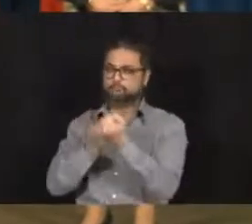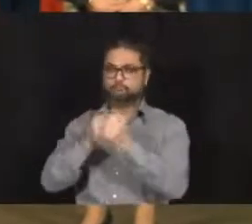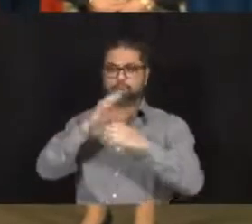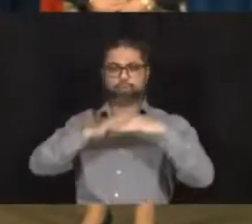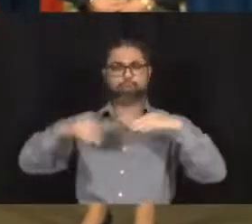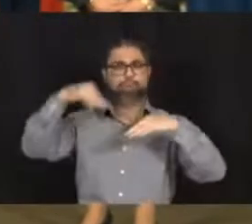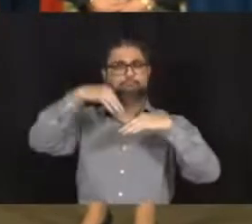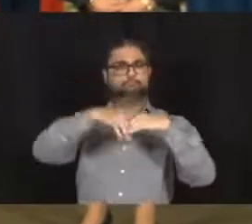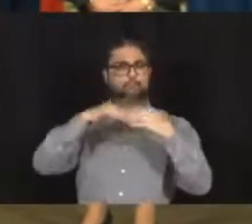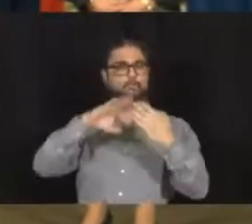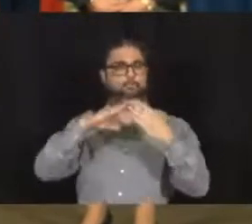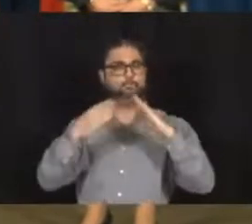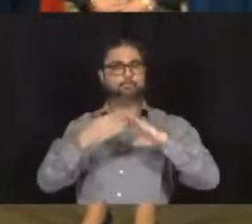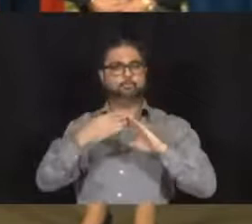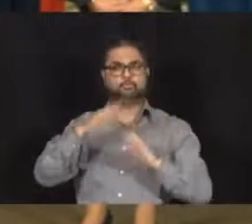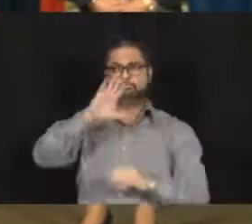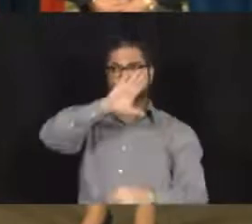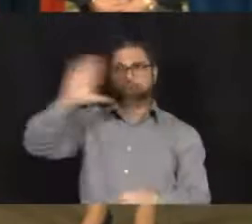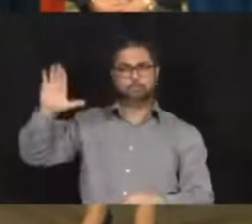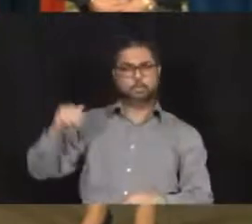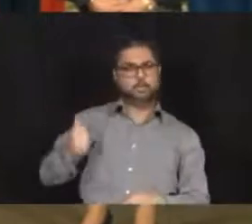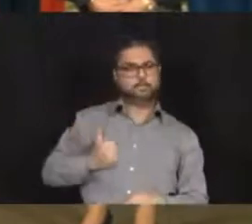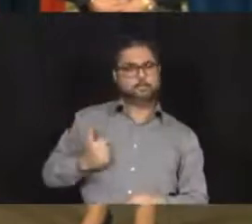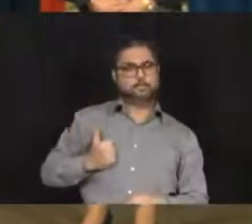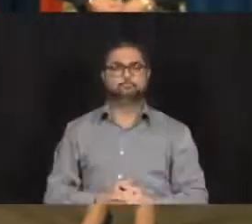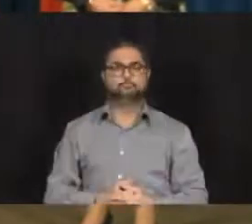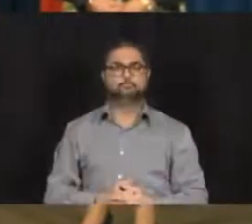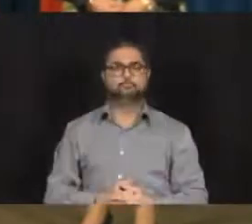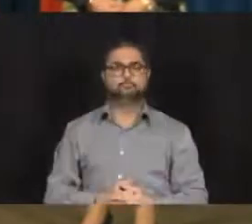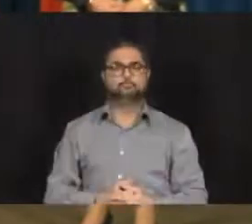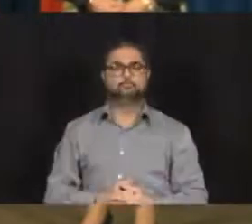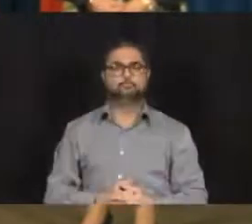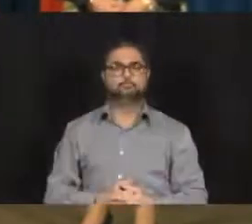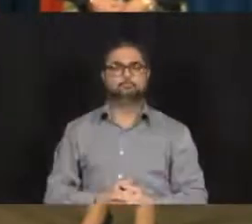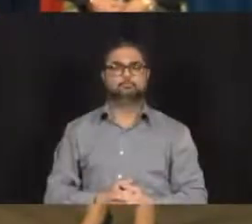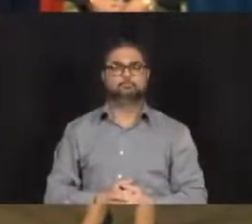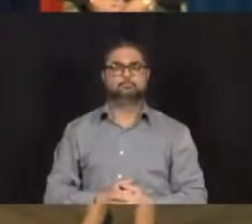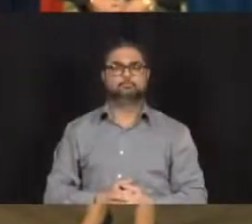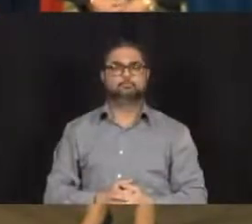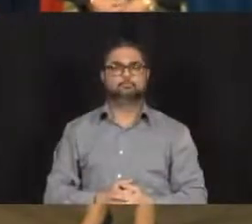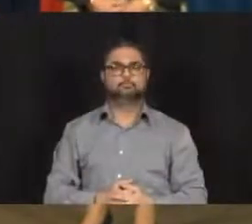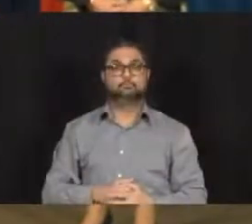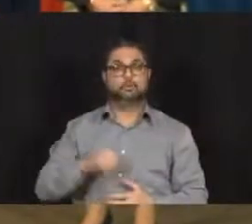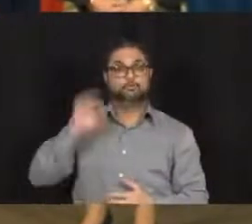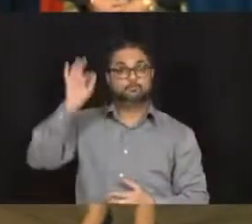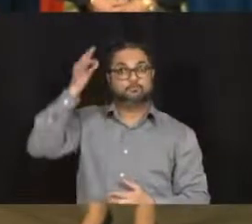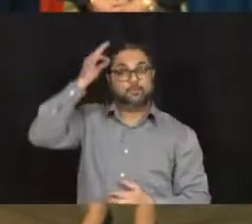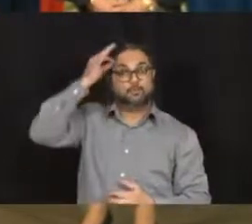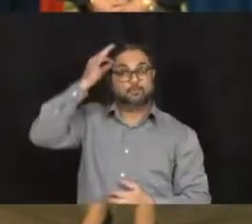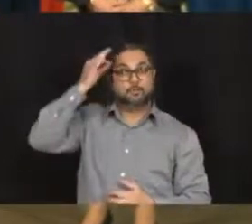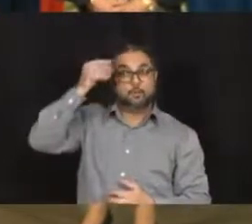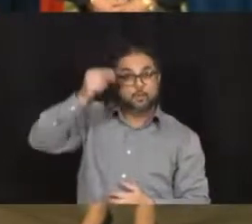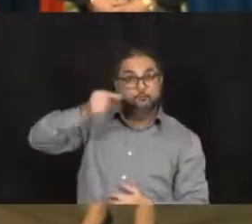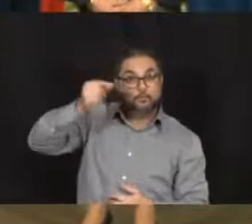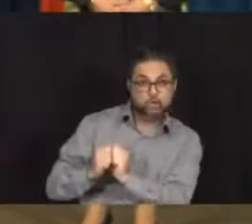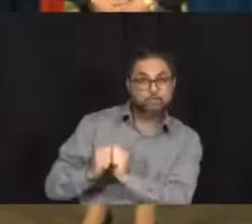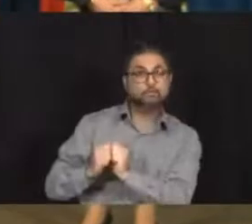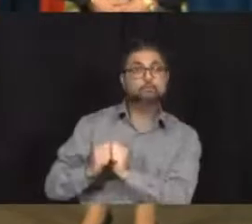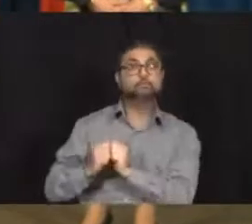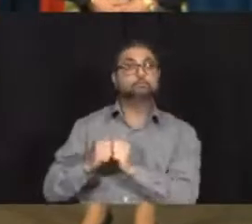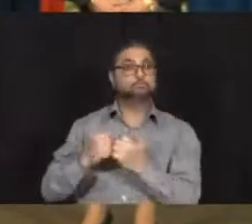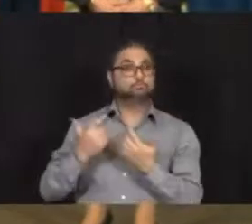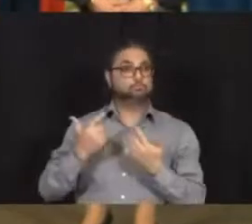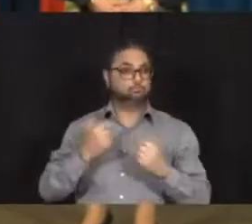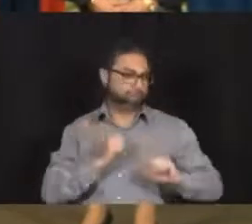country. It also came up in the Premier's meeting from the federal government. We will be flying in support